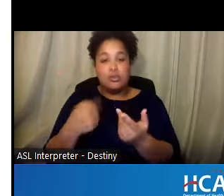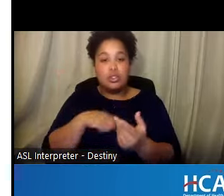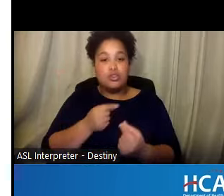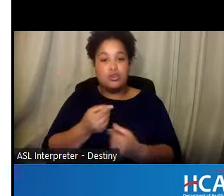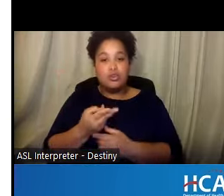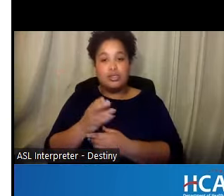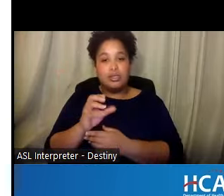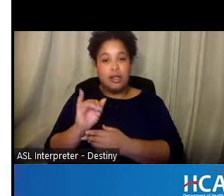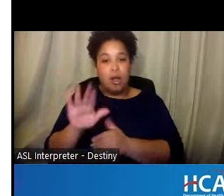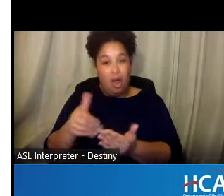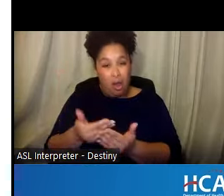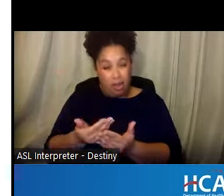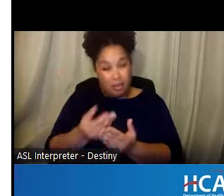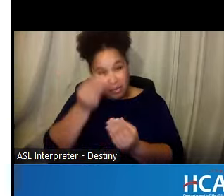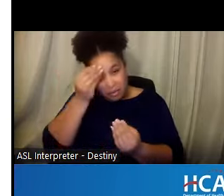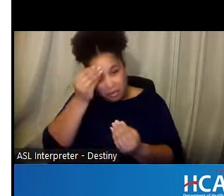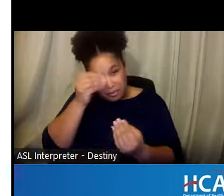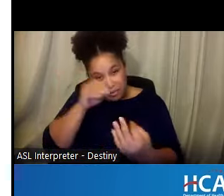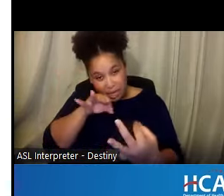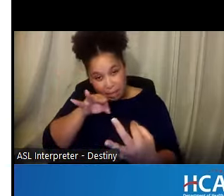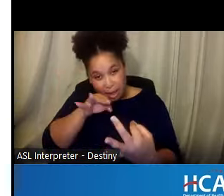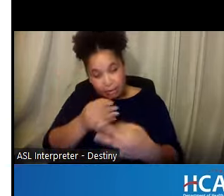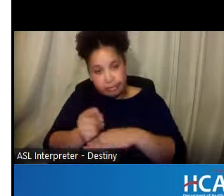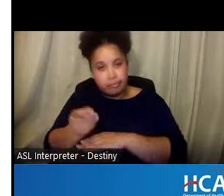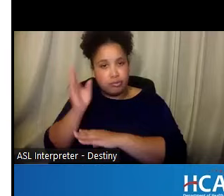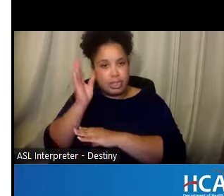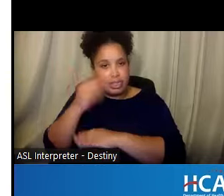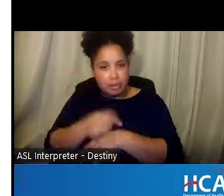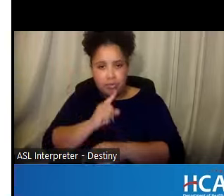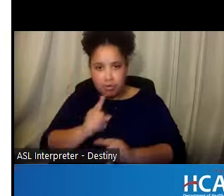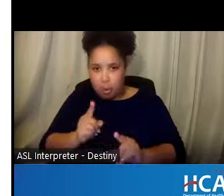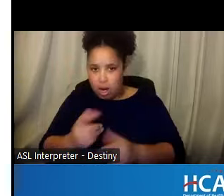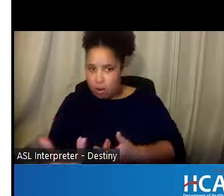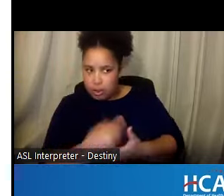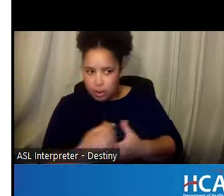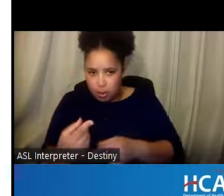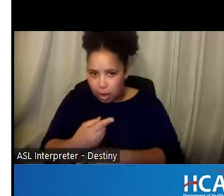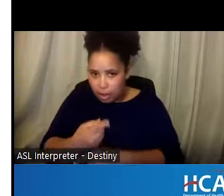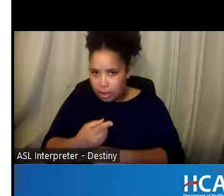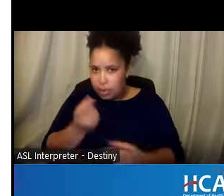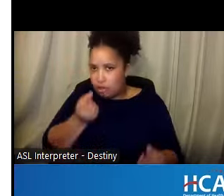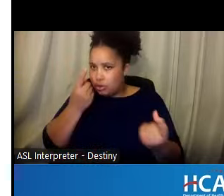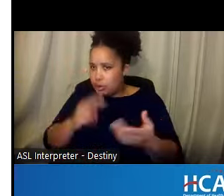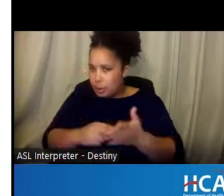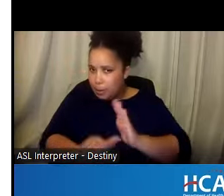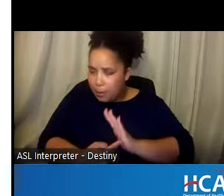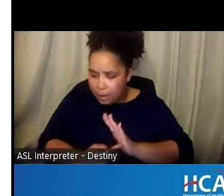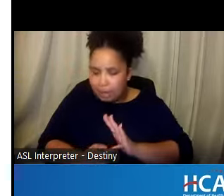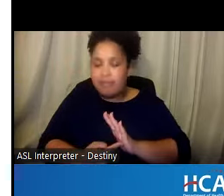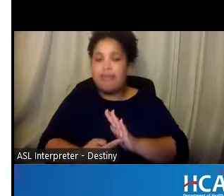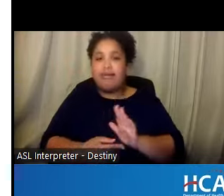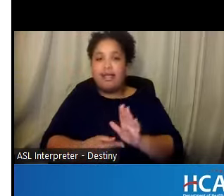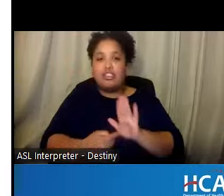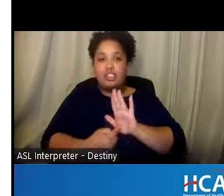taking all of your feedback and then presenting it back to ensure that it was incorporated correctly with understanding and sort of to show